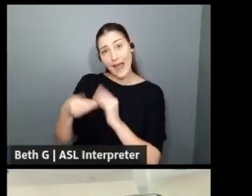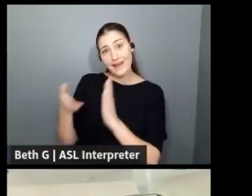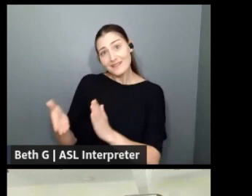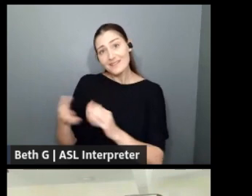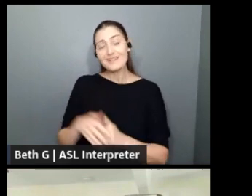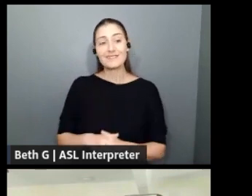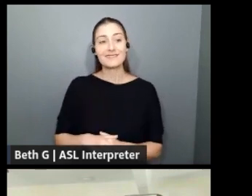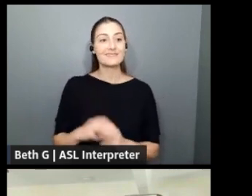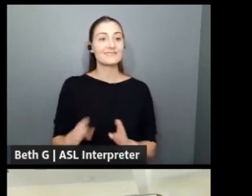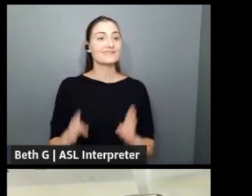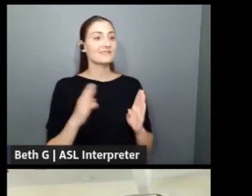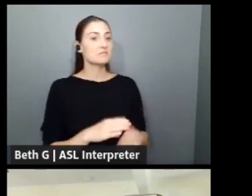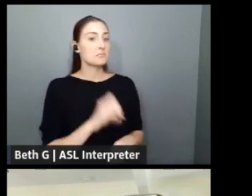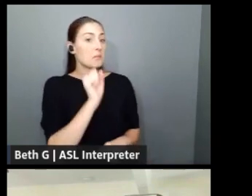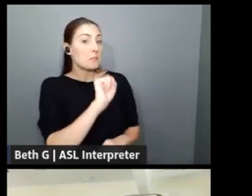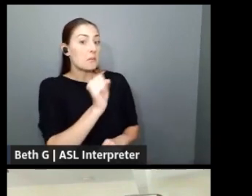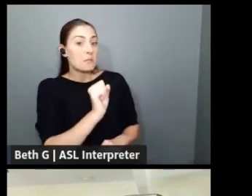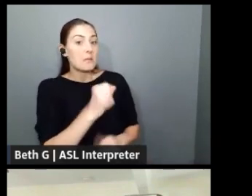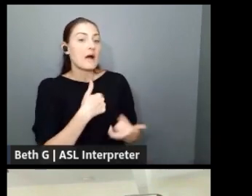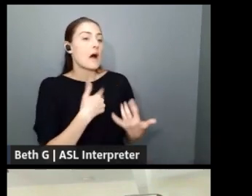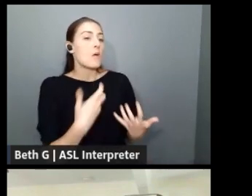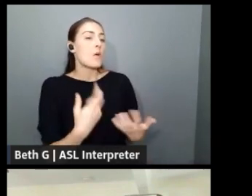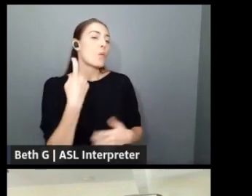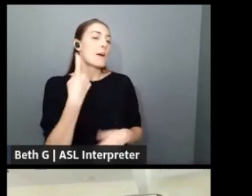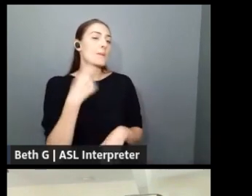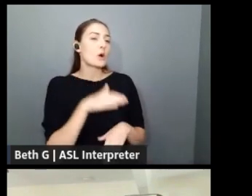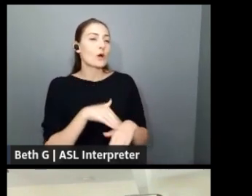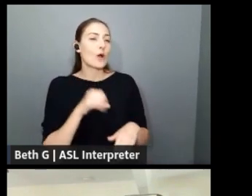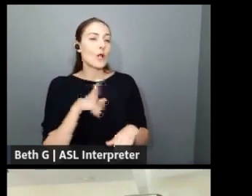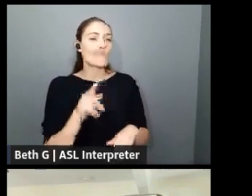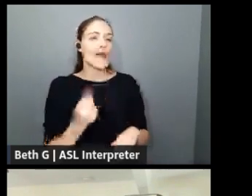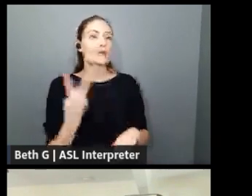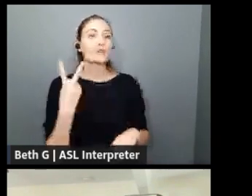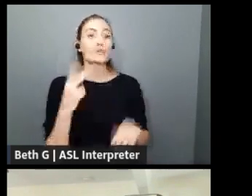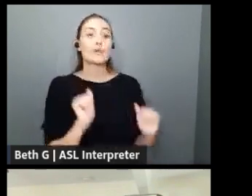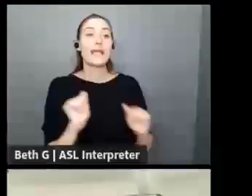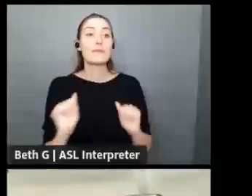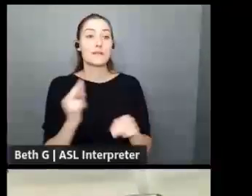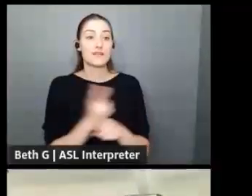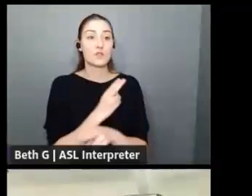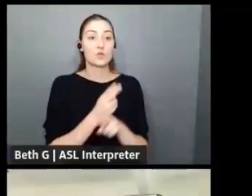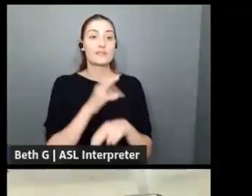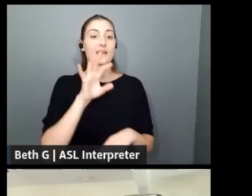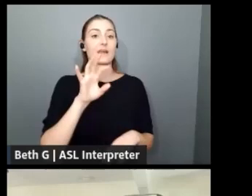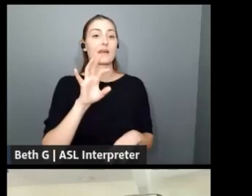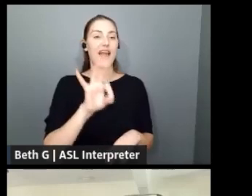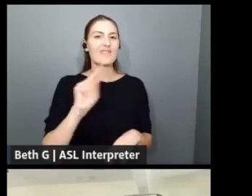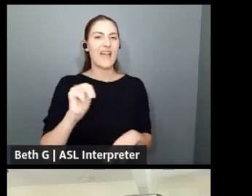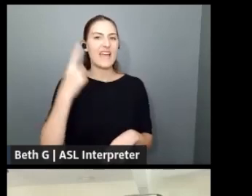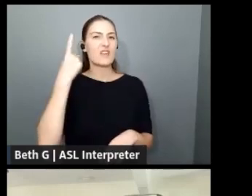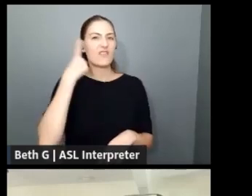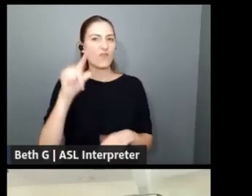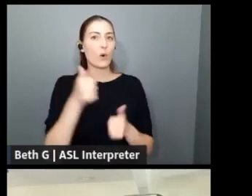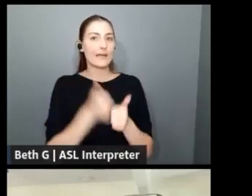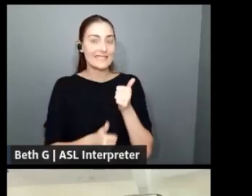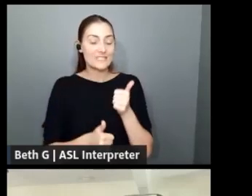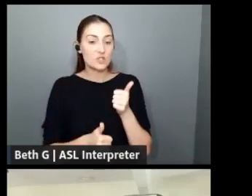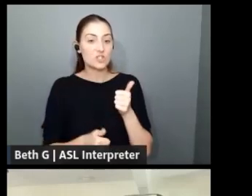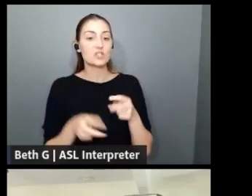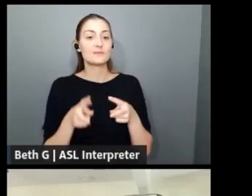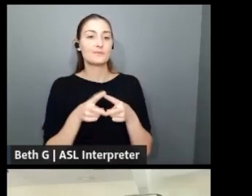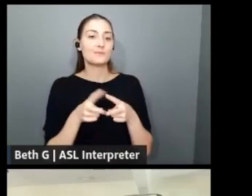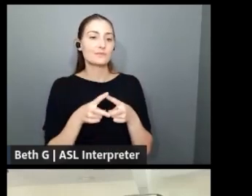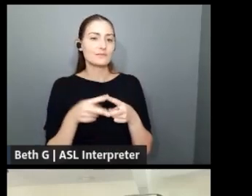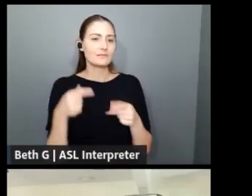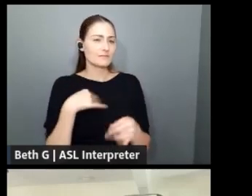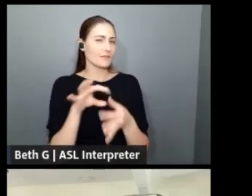Yeah, I just wanted to maybe call out the 2 capabilities of using FN for each, which, so I briefly mentioned this before, but